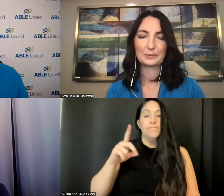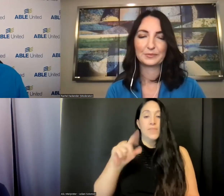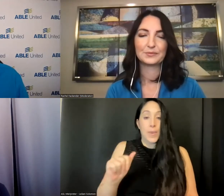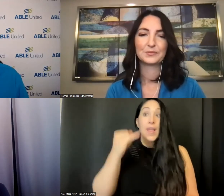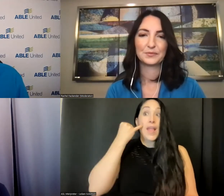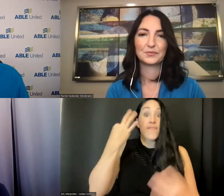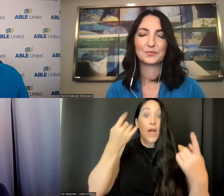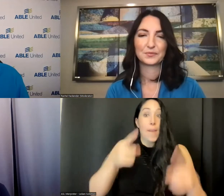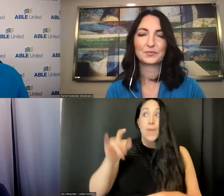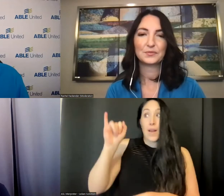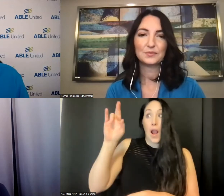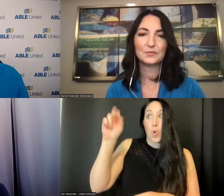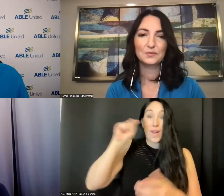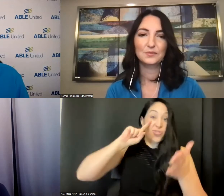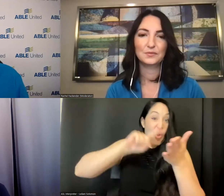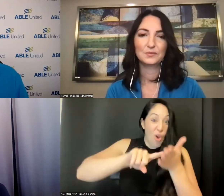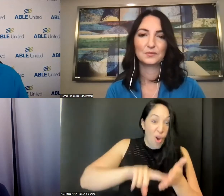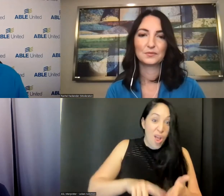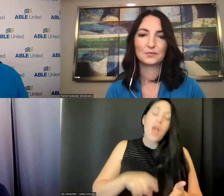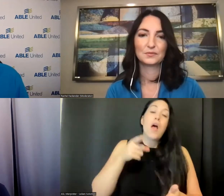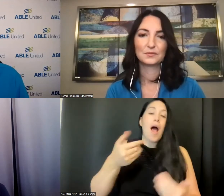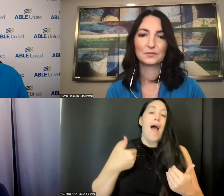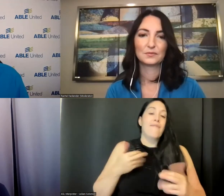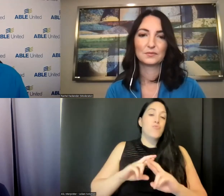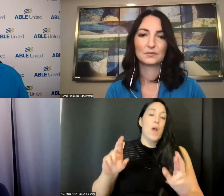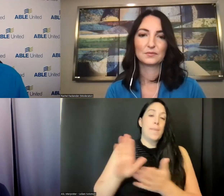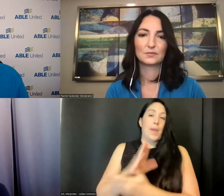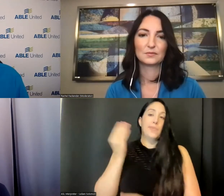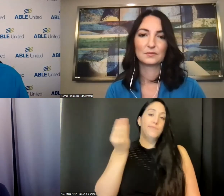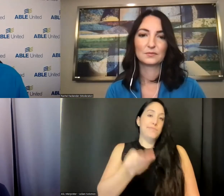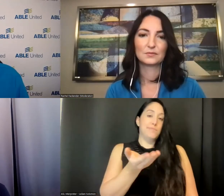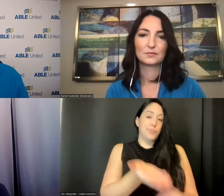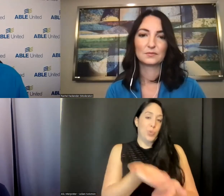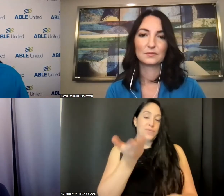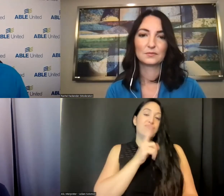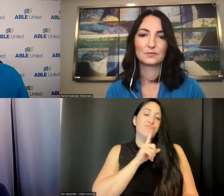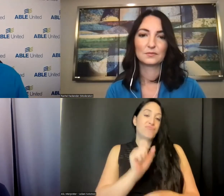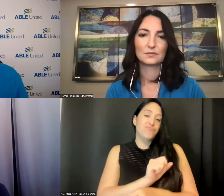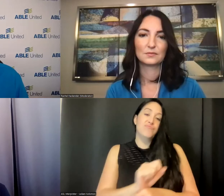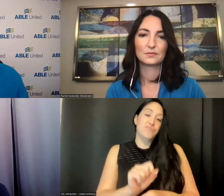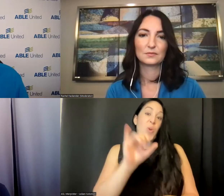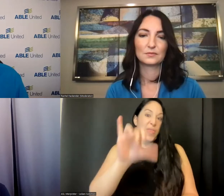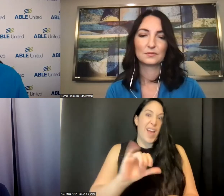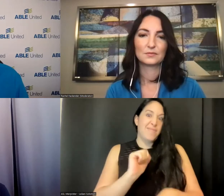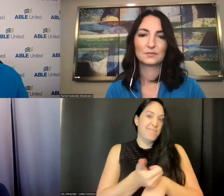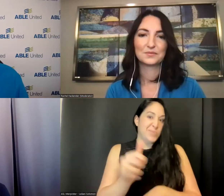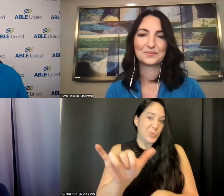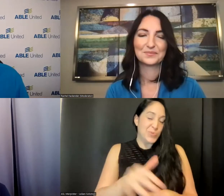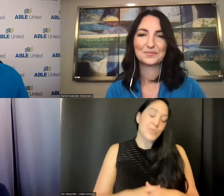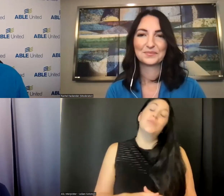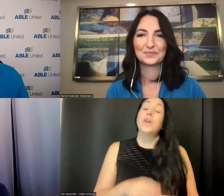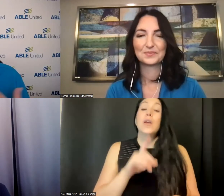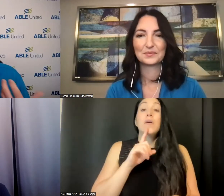those documents available for them. And that was also implemented in December as well. And what's also unique to Florida is